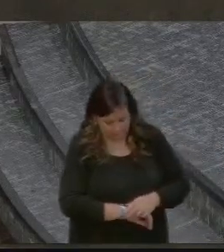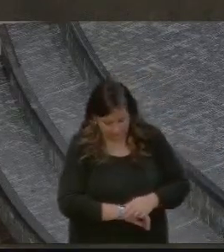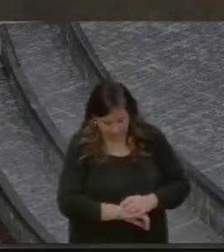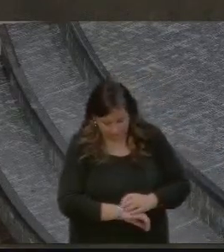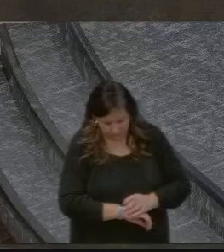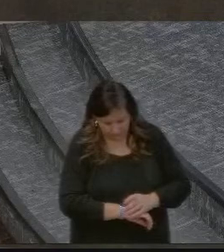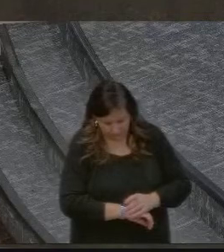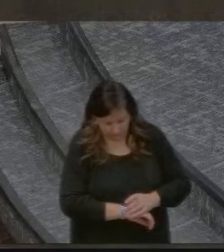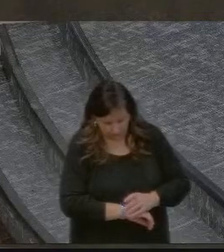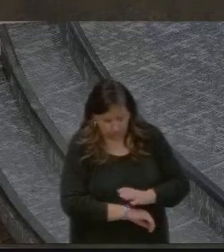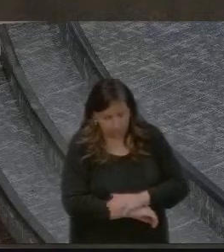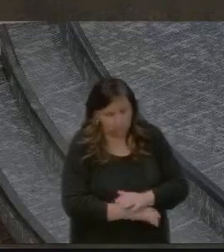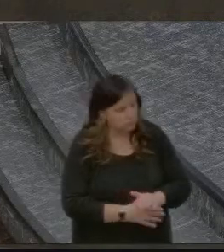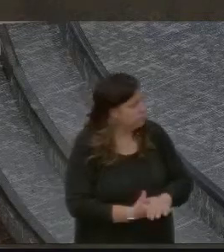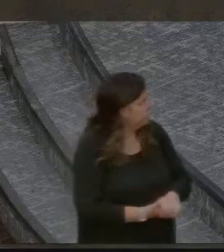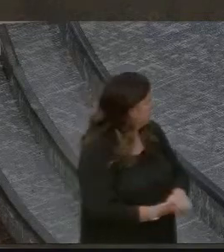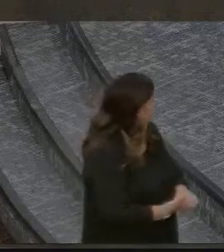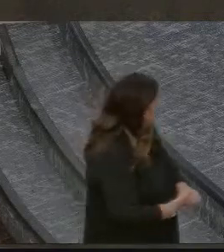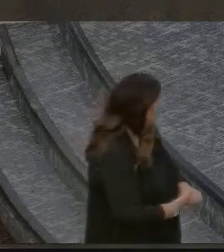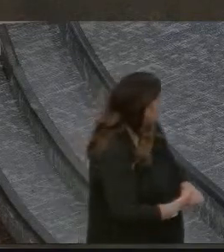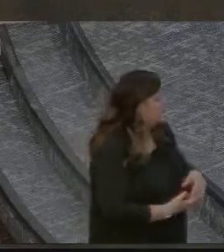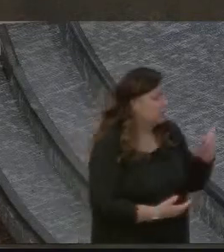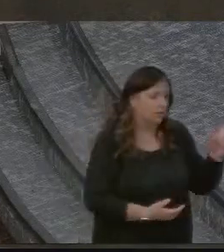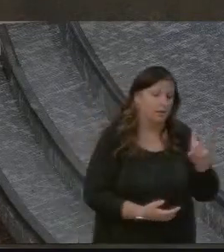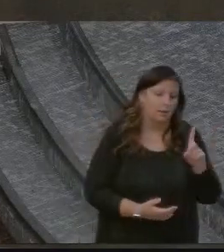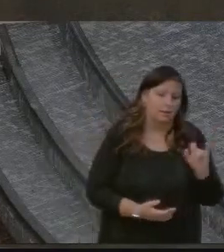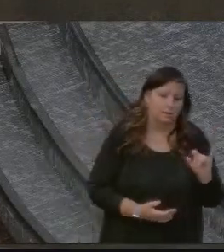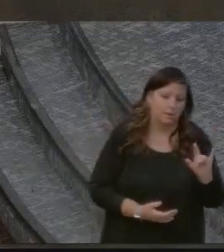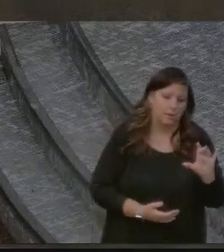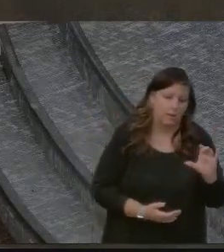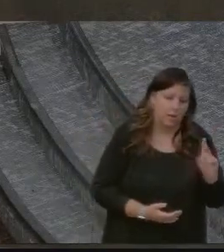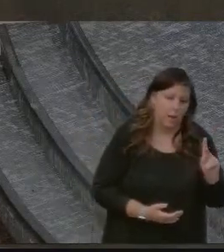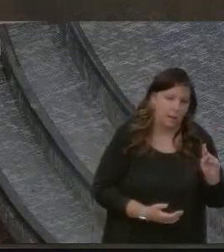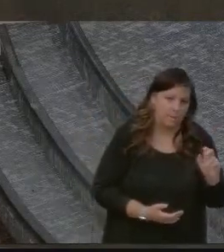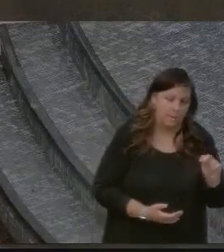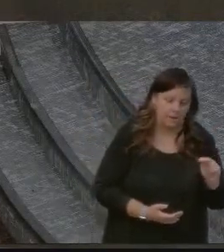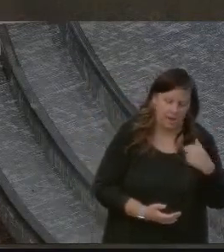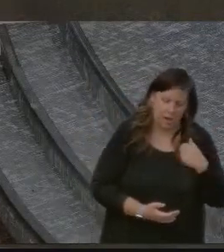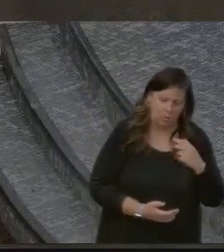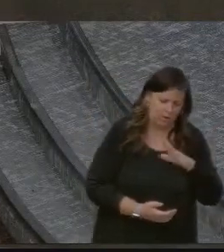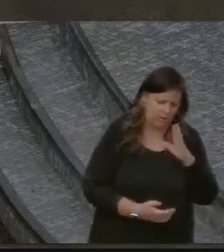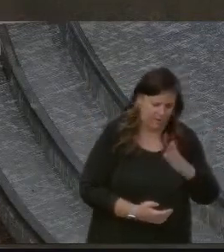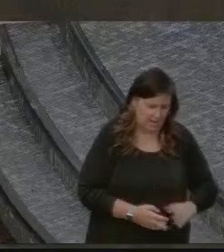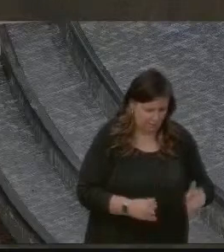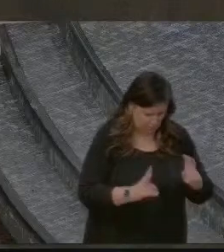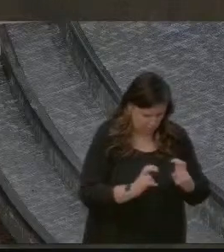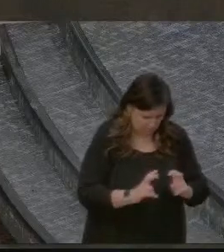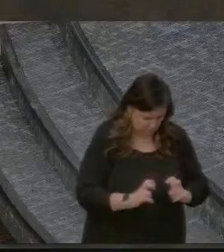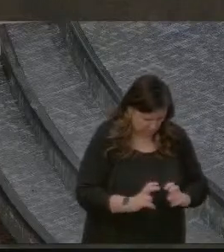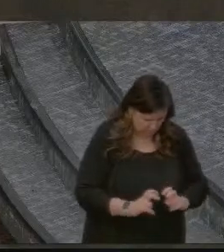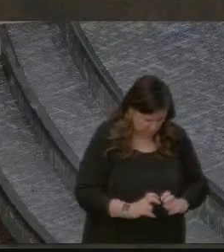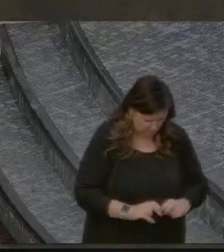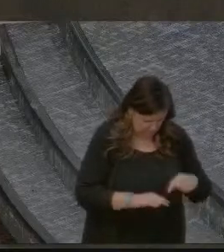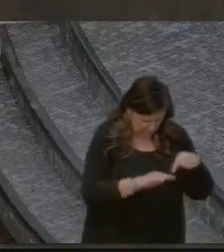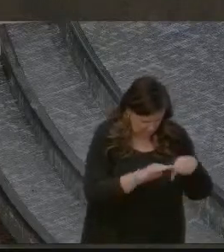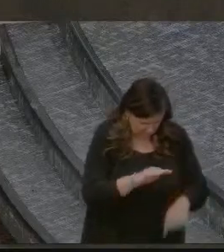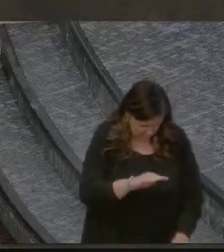I never would have looked this closely at this, but I think